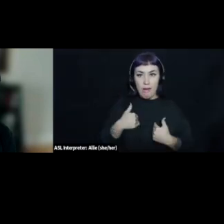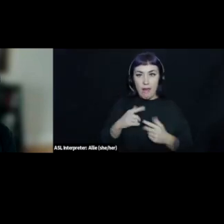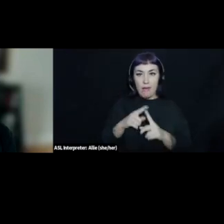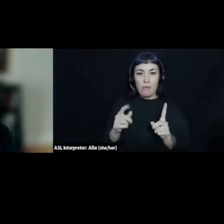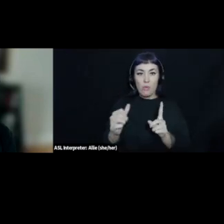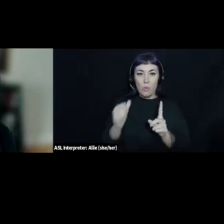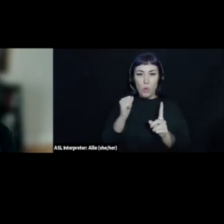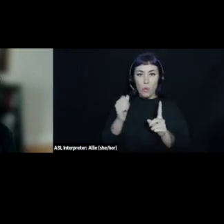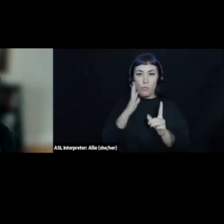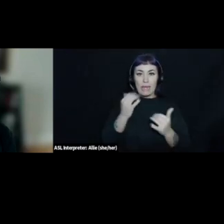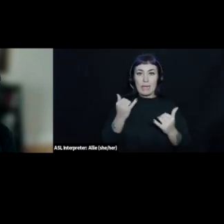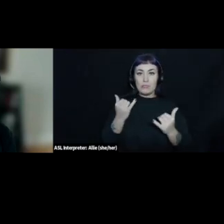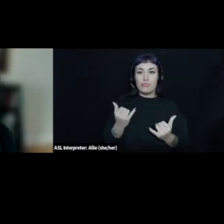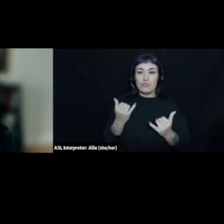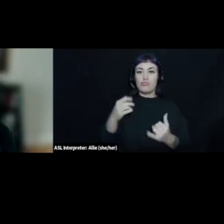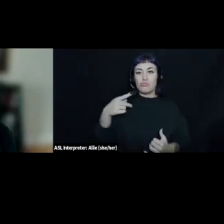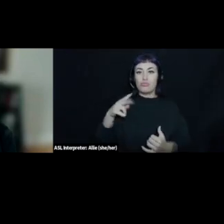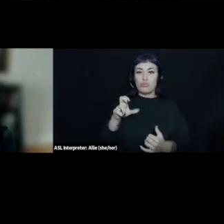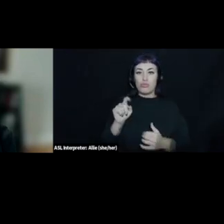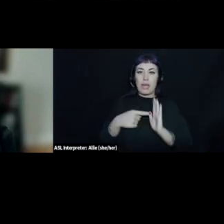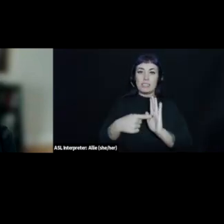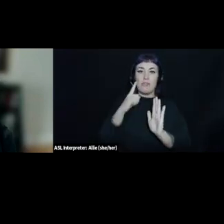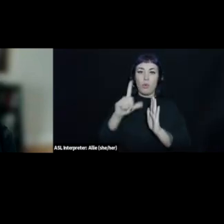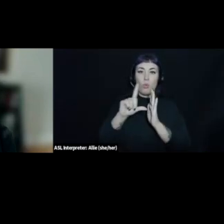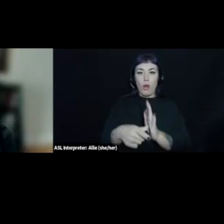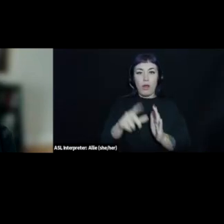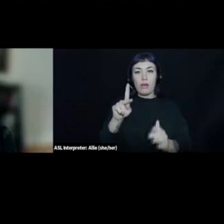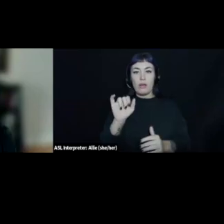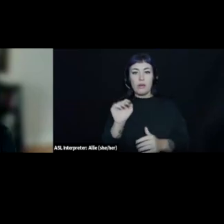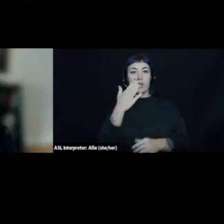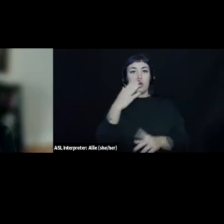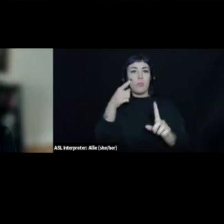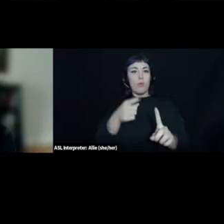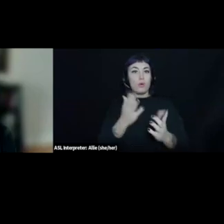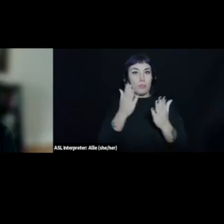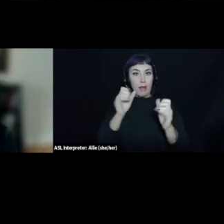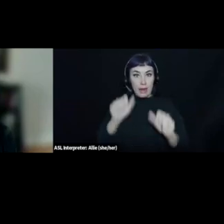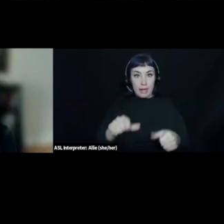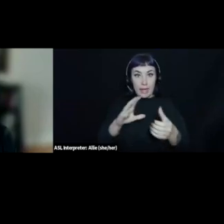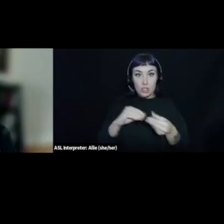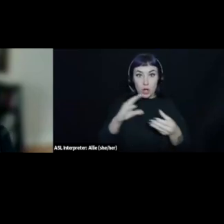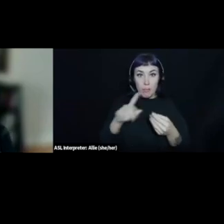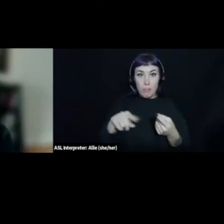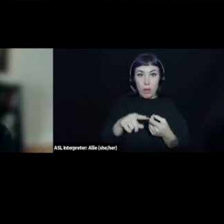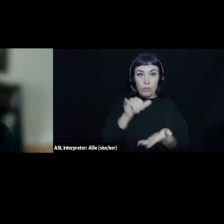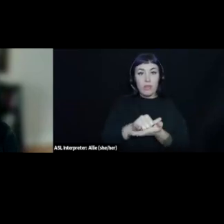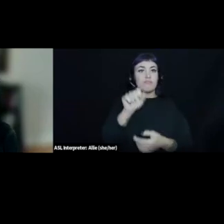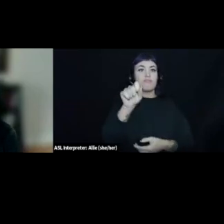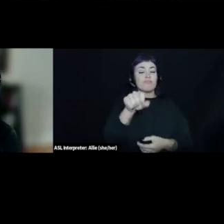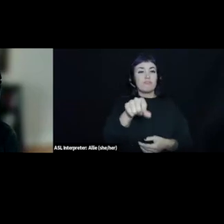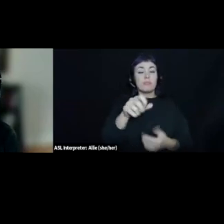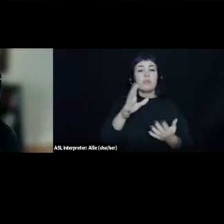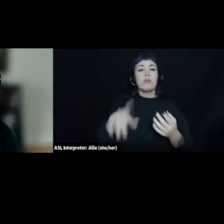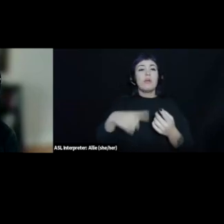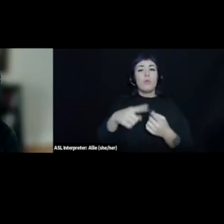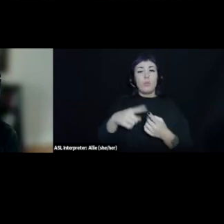be present for a while? That's a good point to bring up. Thank you. I can talk about that. So yeah, when